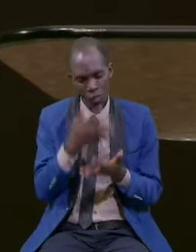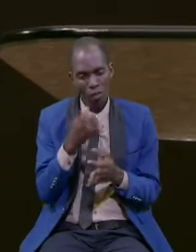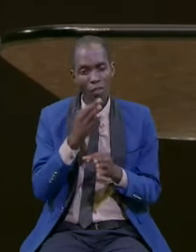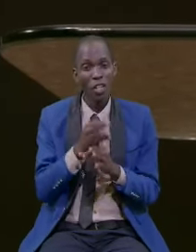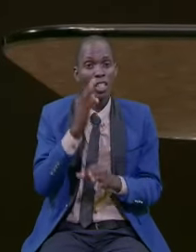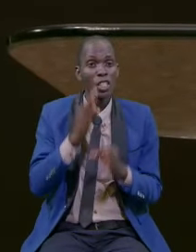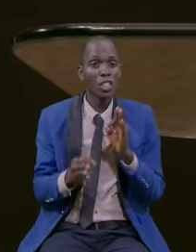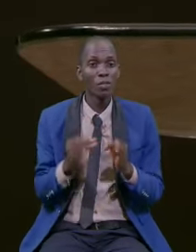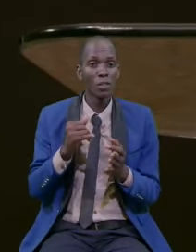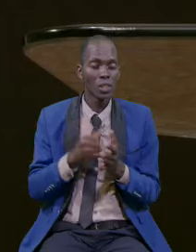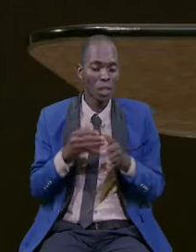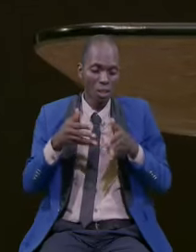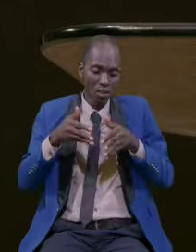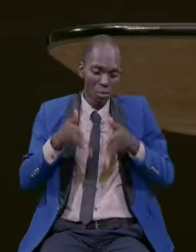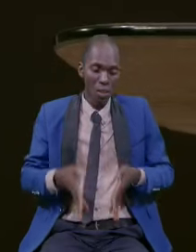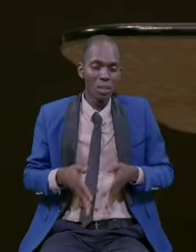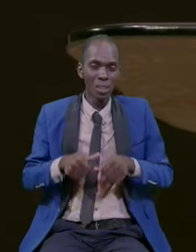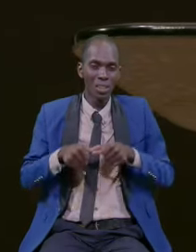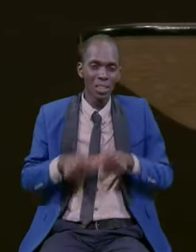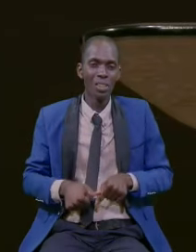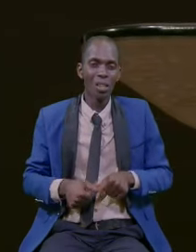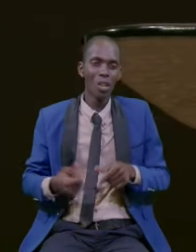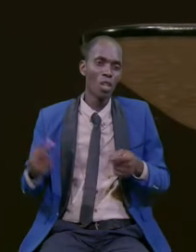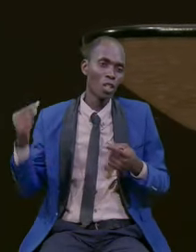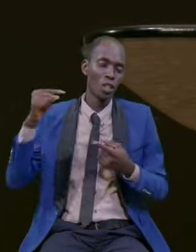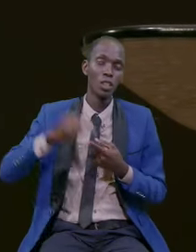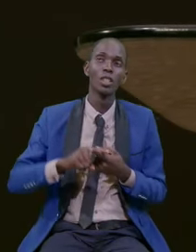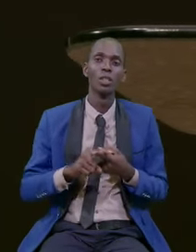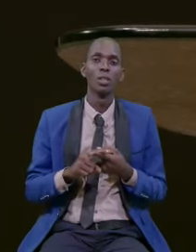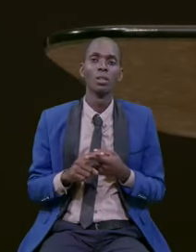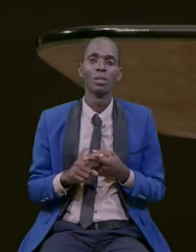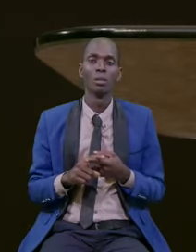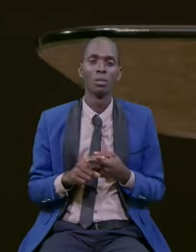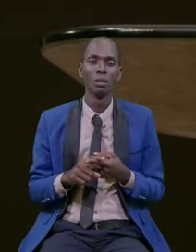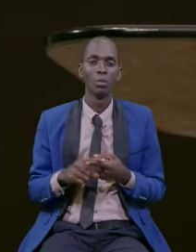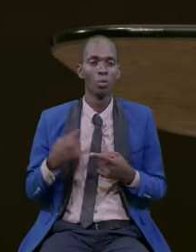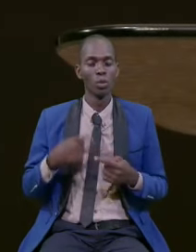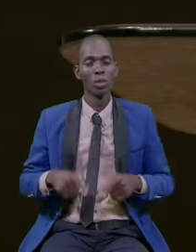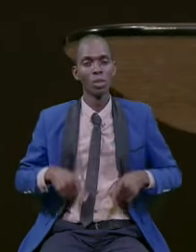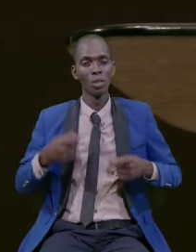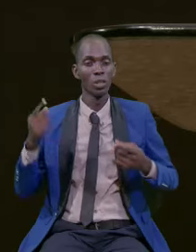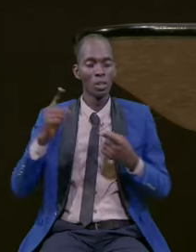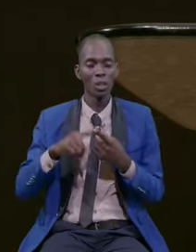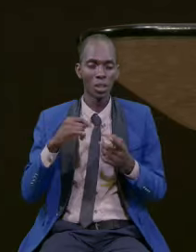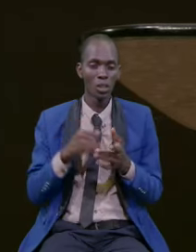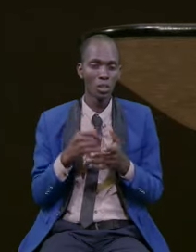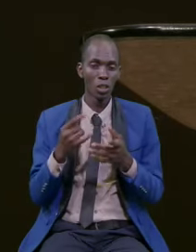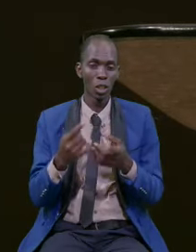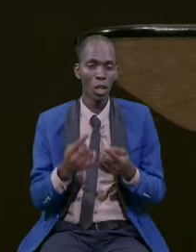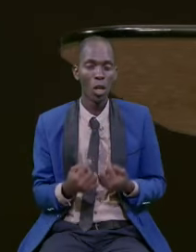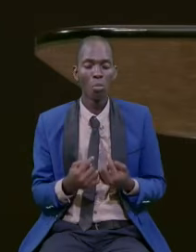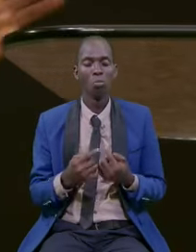remains until he comes, then we'll be there. If the name does not remain in the book of